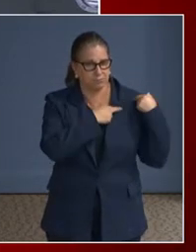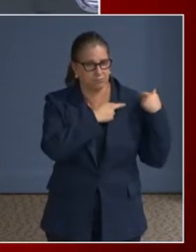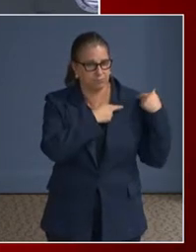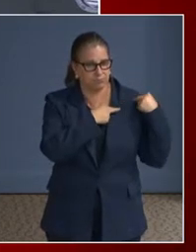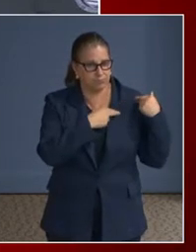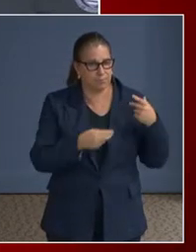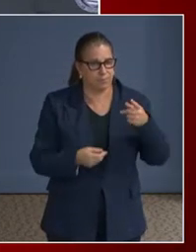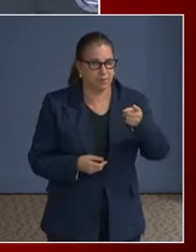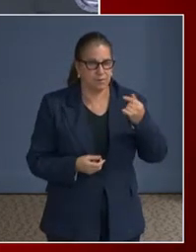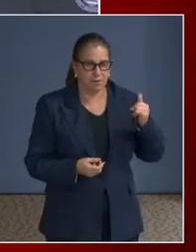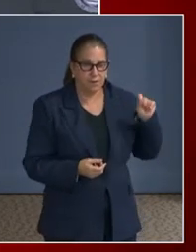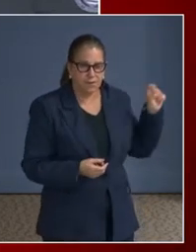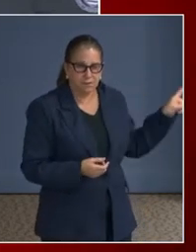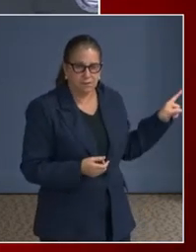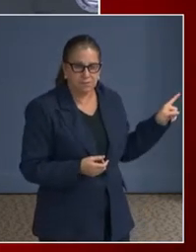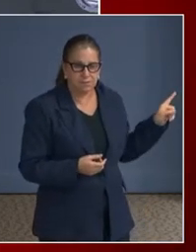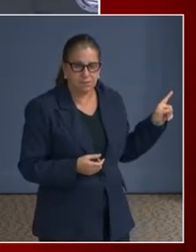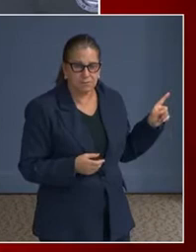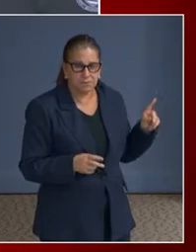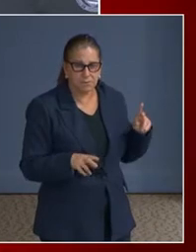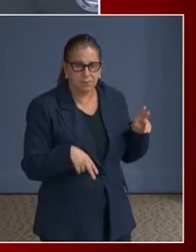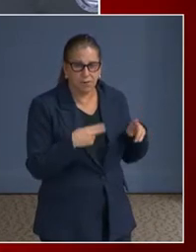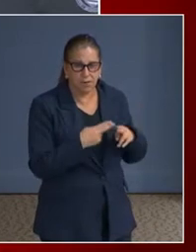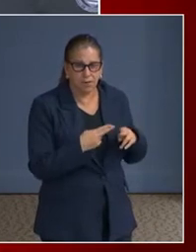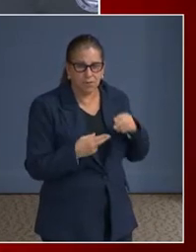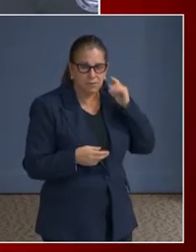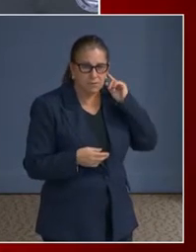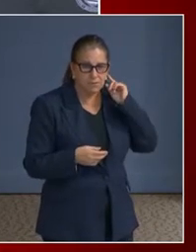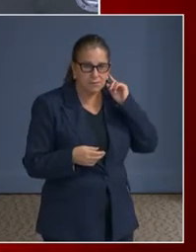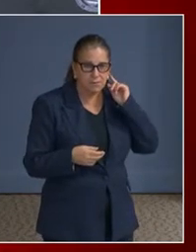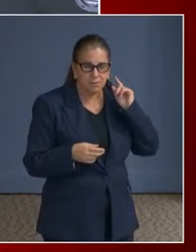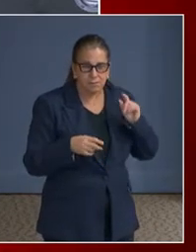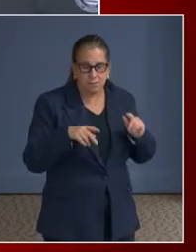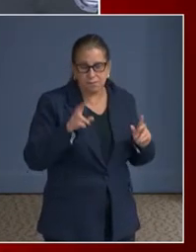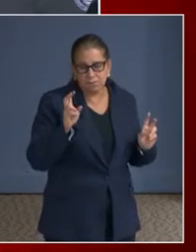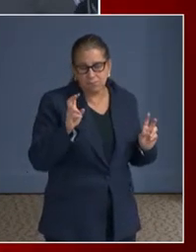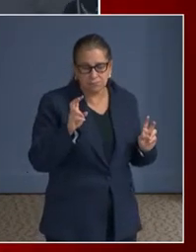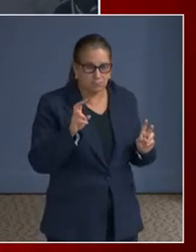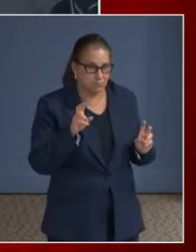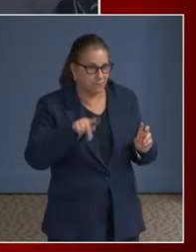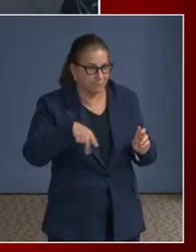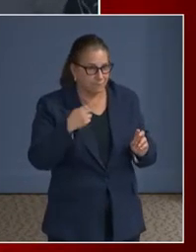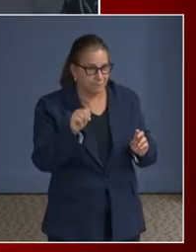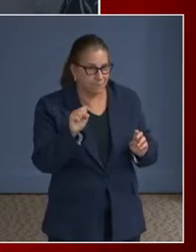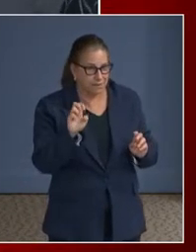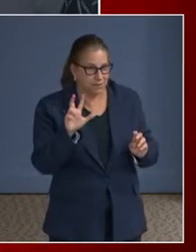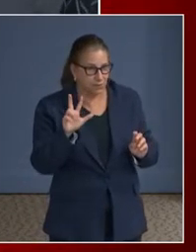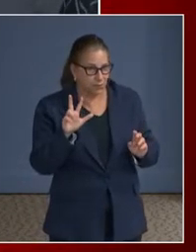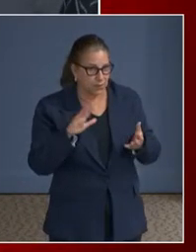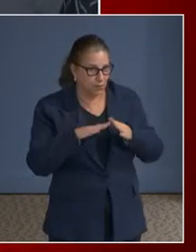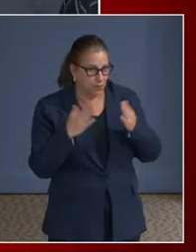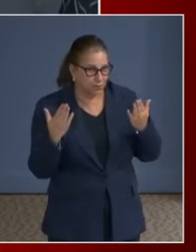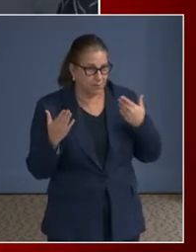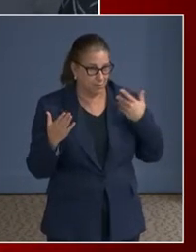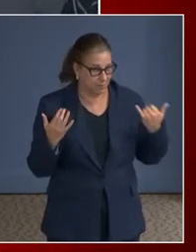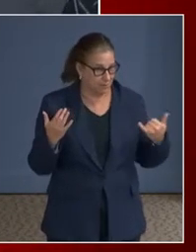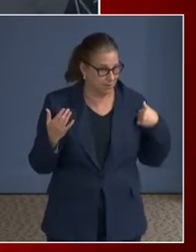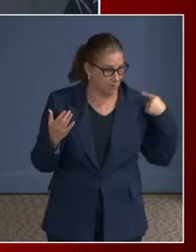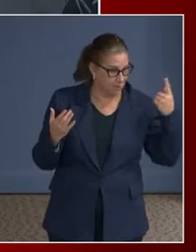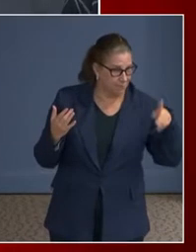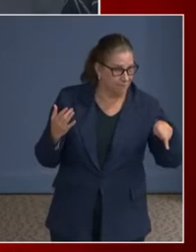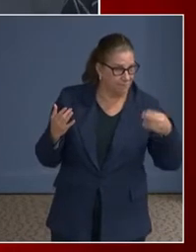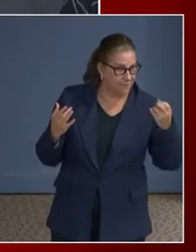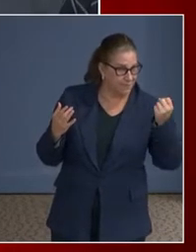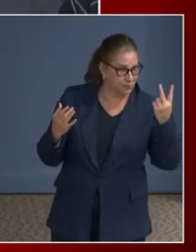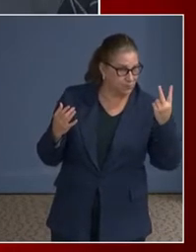us here? Well, I think you've noted that there's been the opportunity, especially in Maryland, for